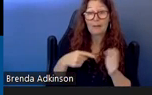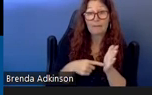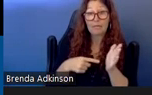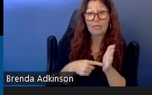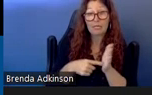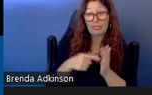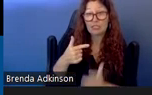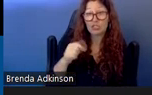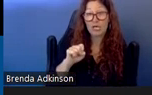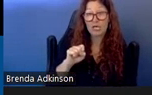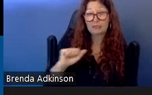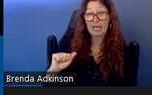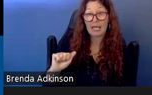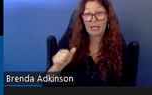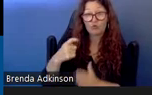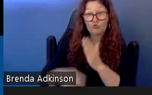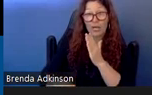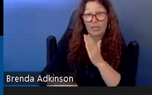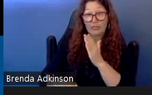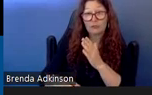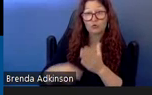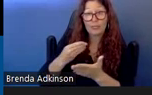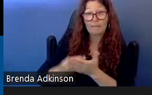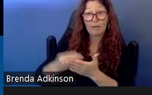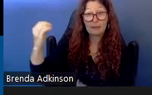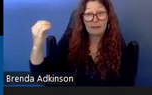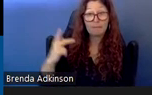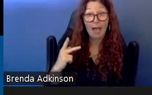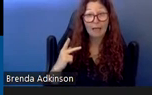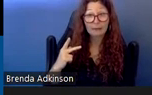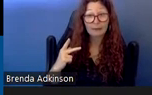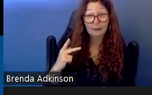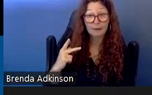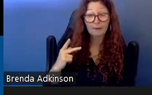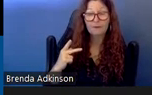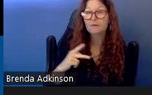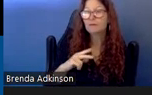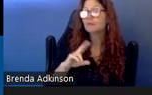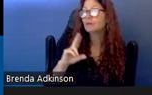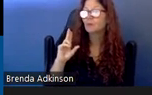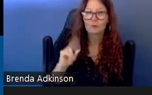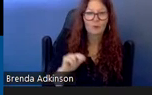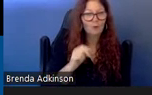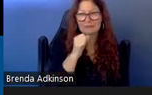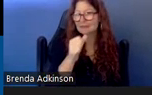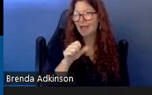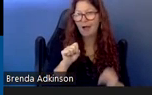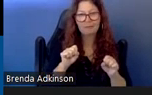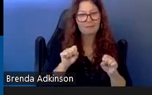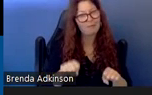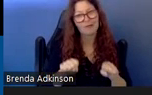seek reimbursement? That is not currently possible because